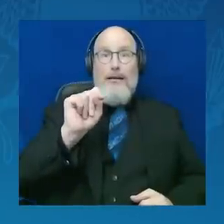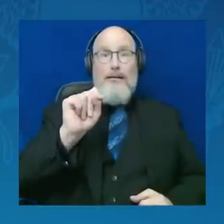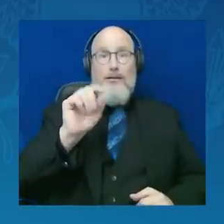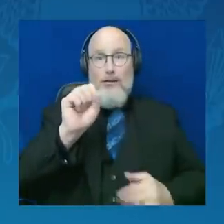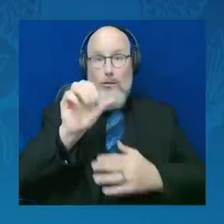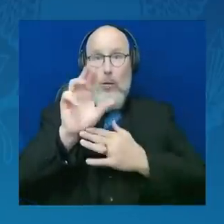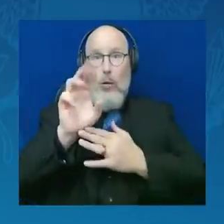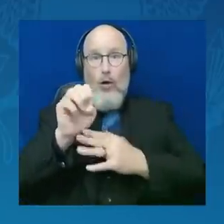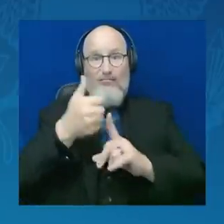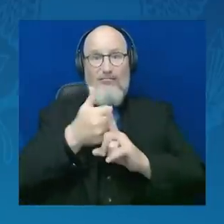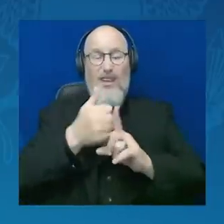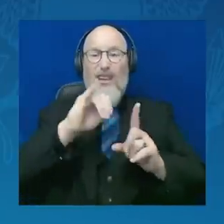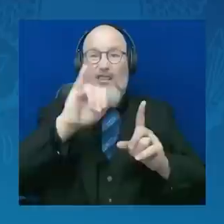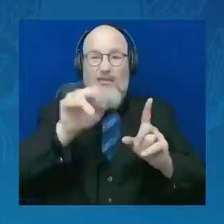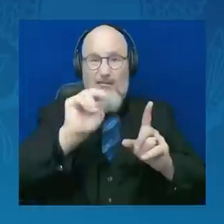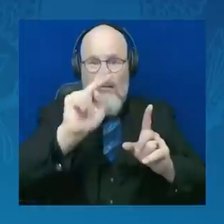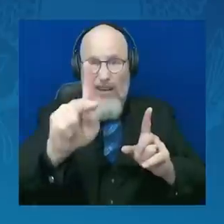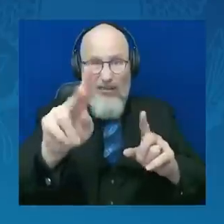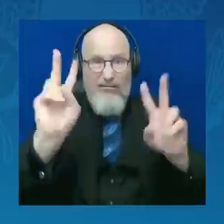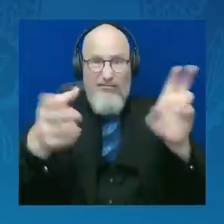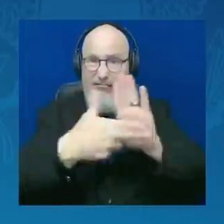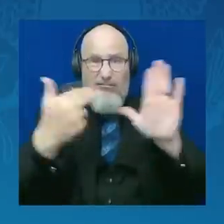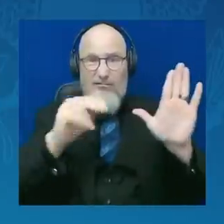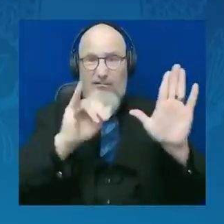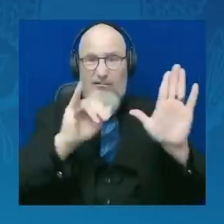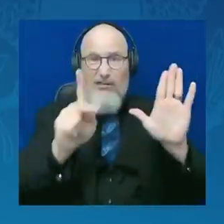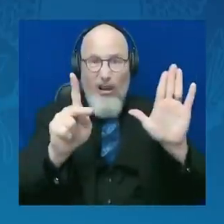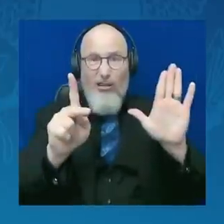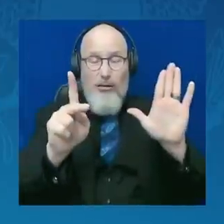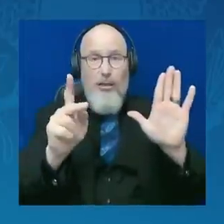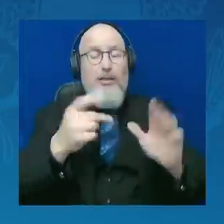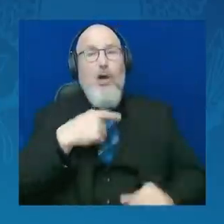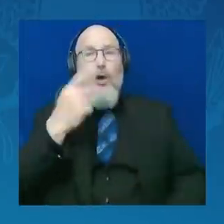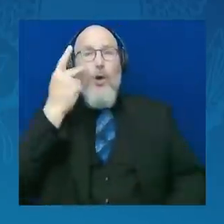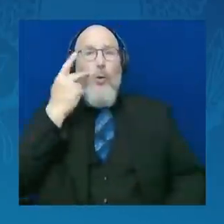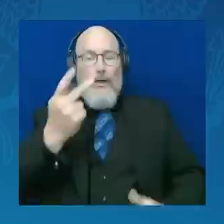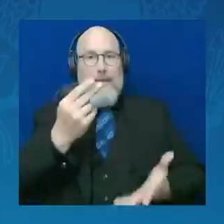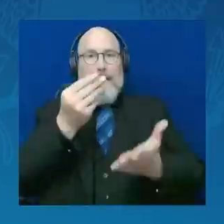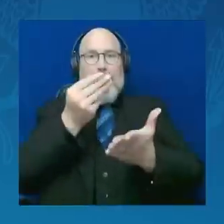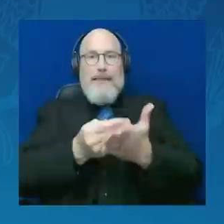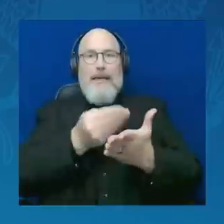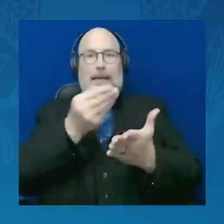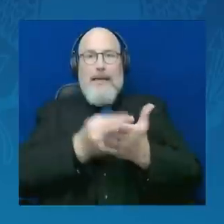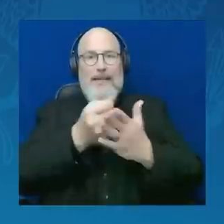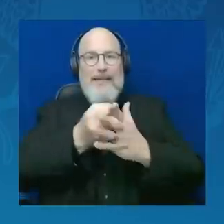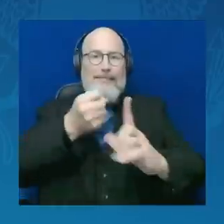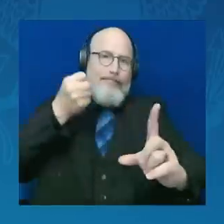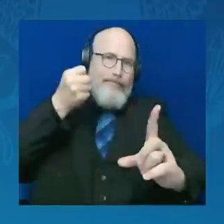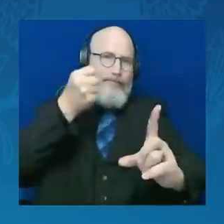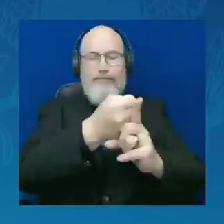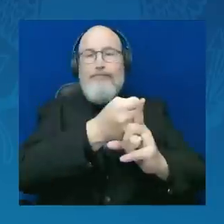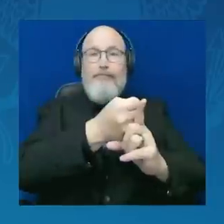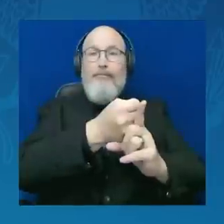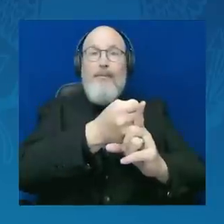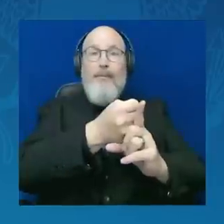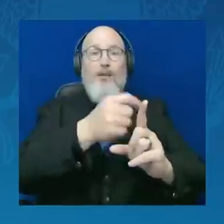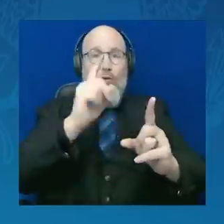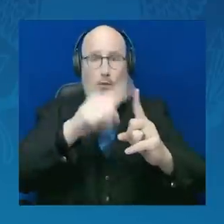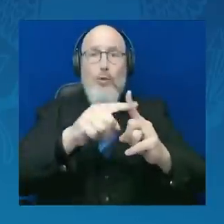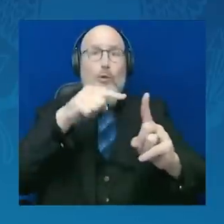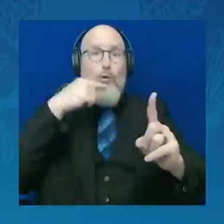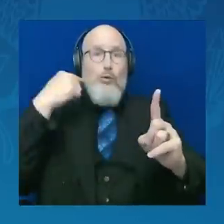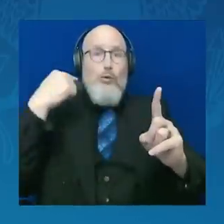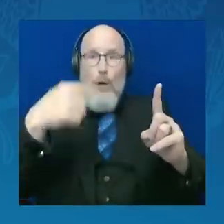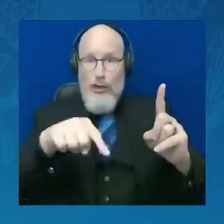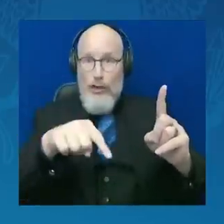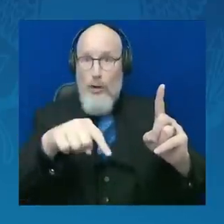and what we know to be real economic consequence to Russia because of Putin's war. As you